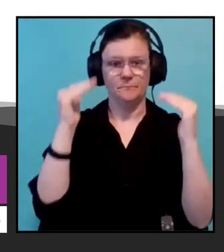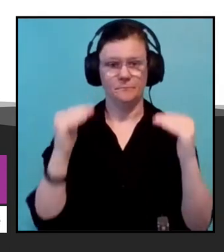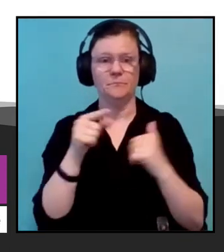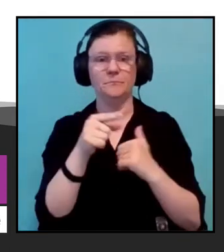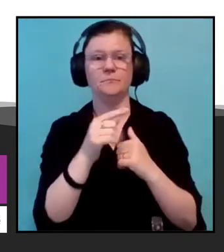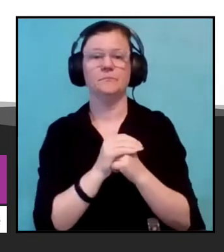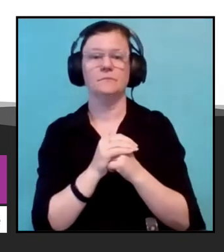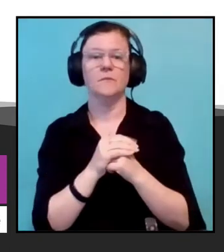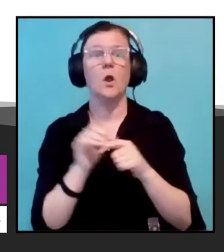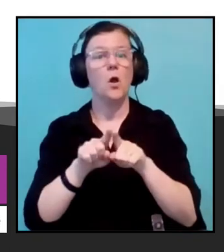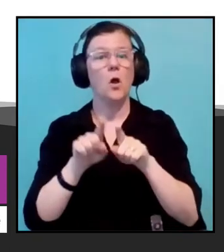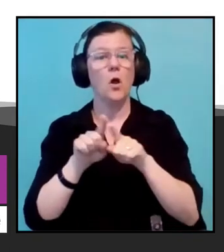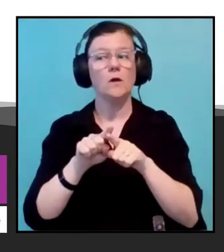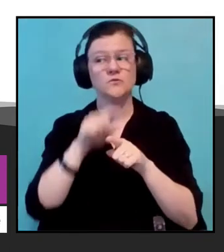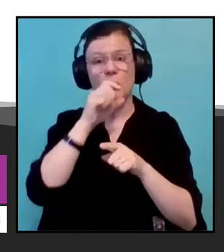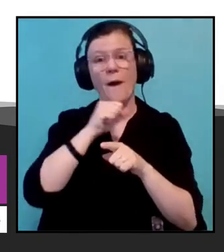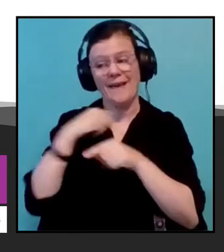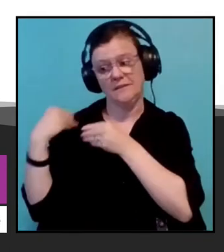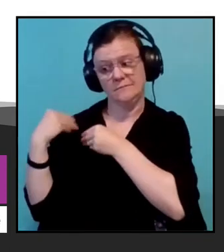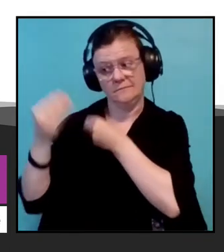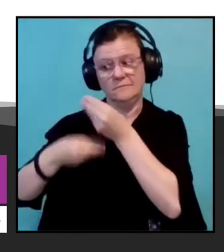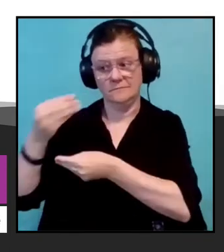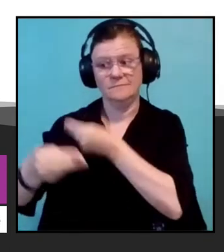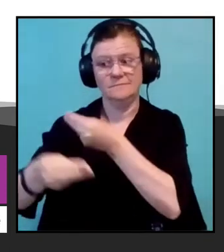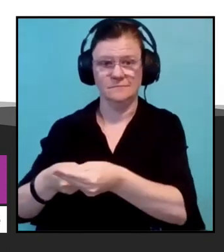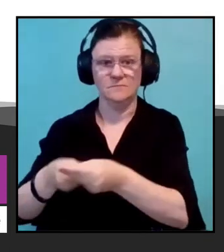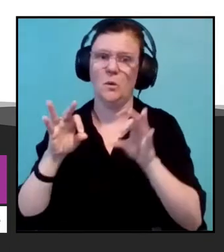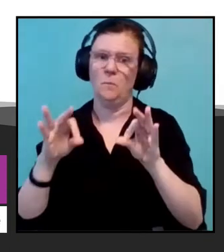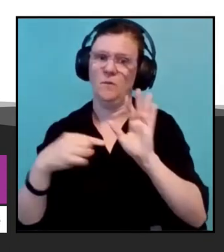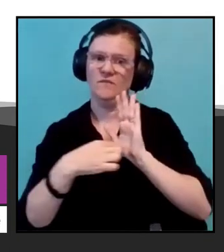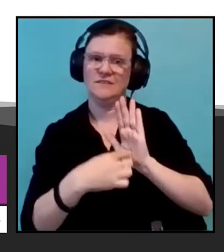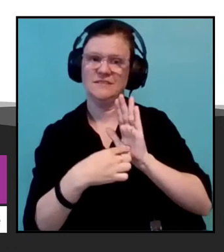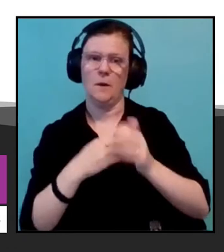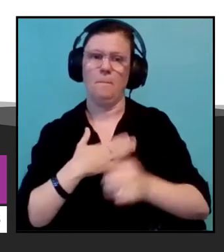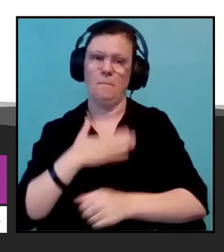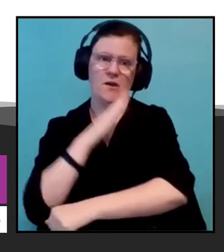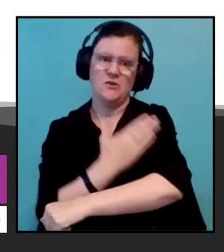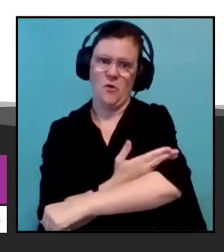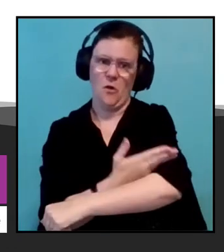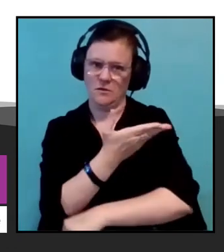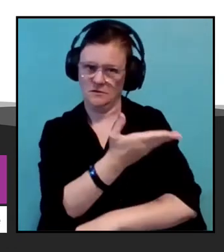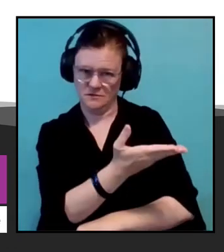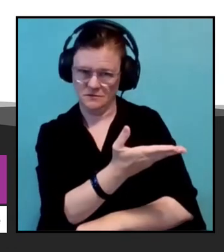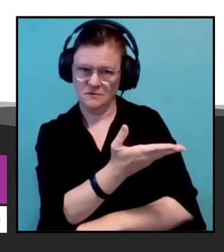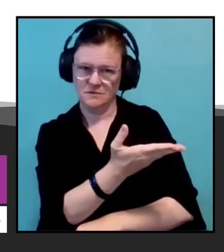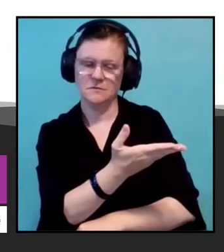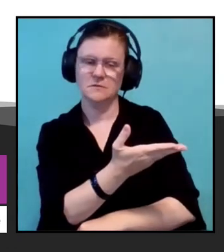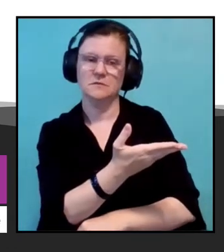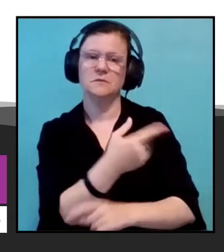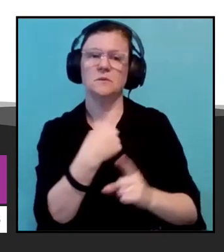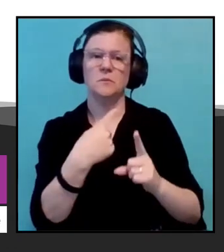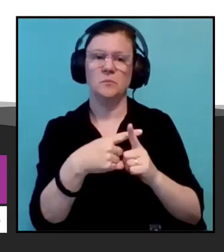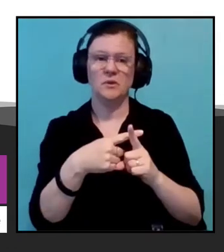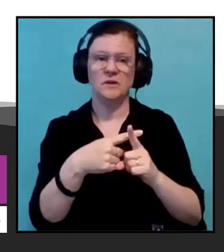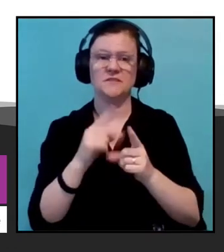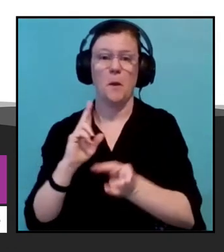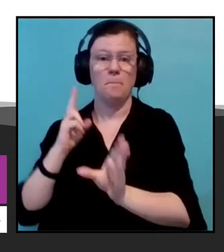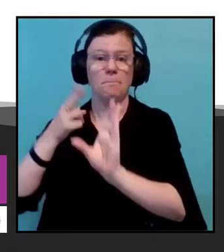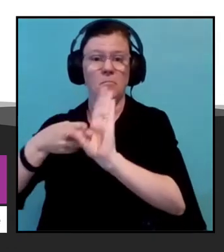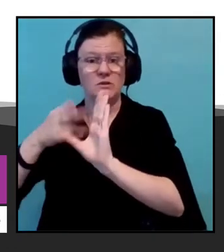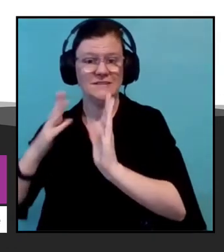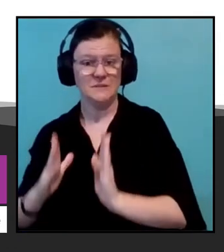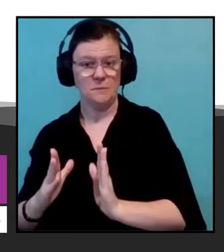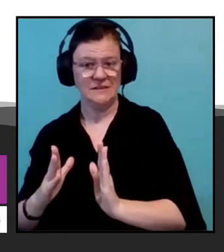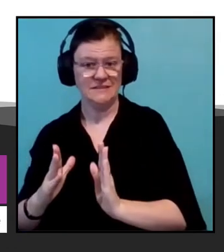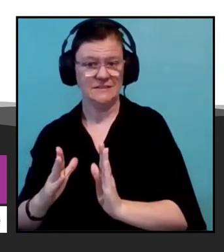Was intergenerational connections. And you see an example here with Kyra and one of the participants that we had.